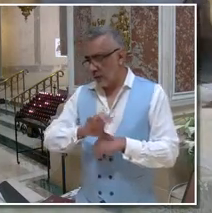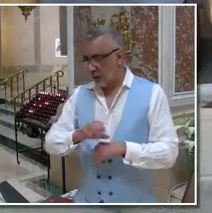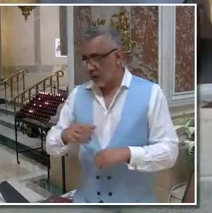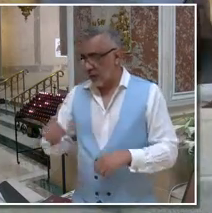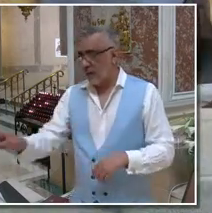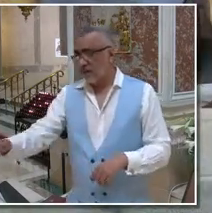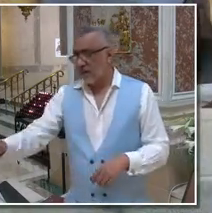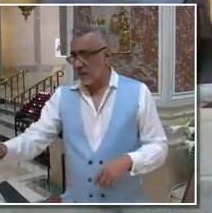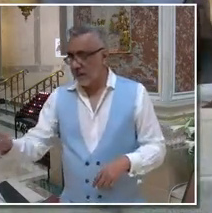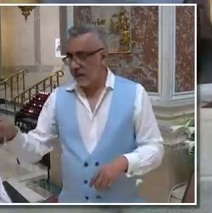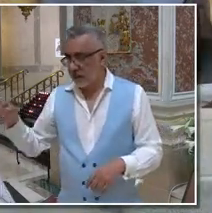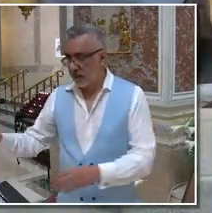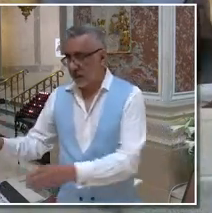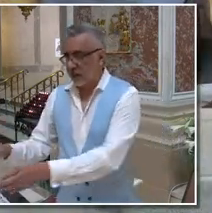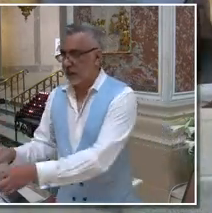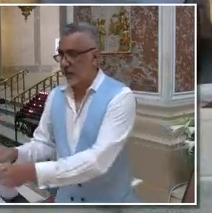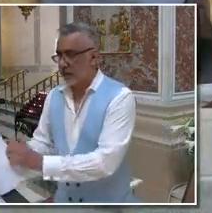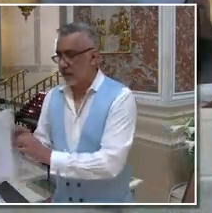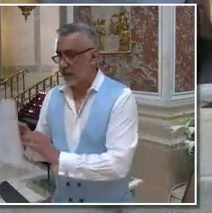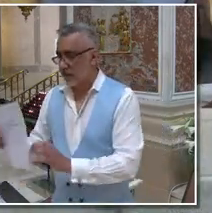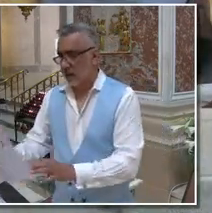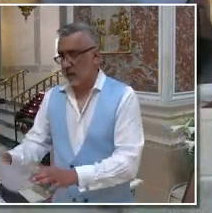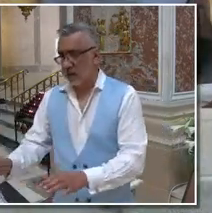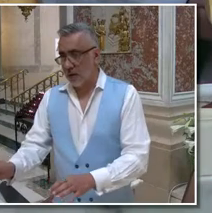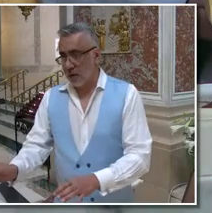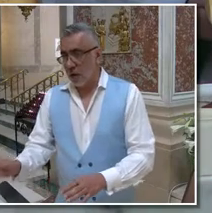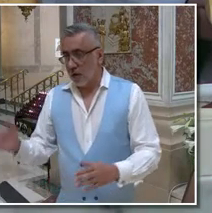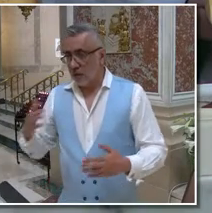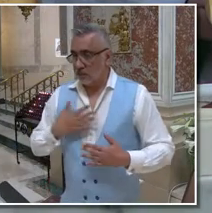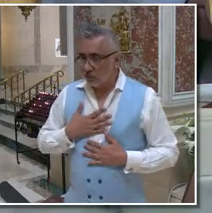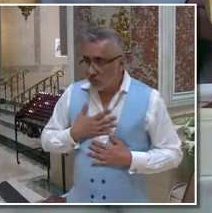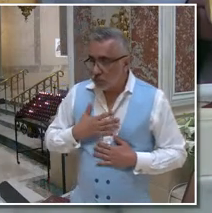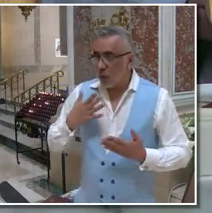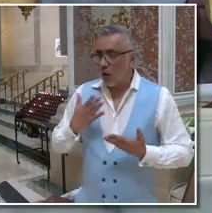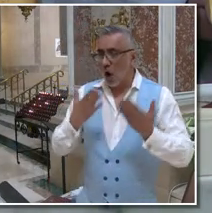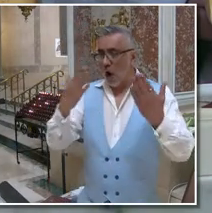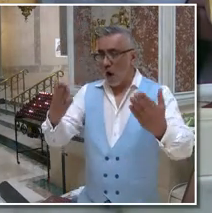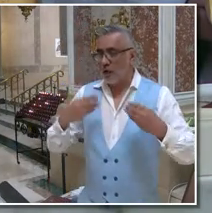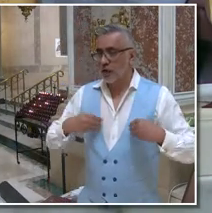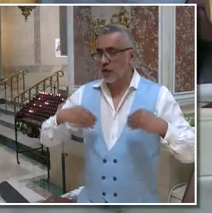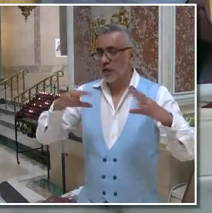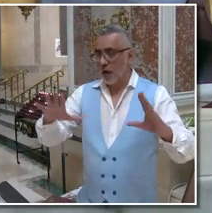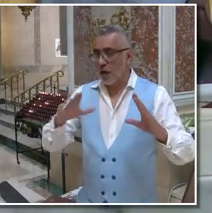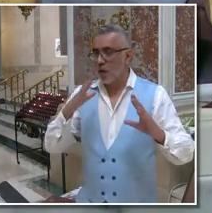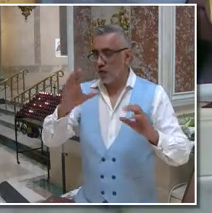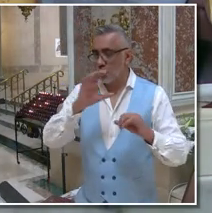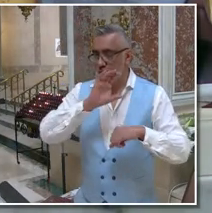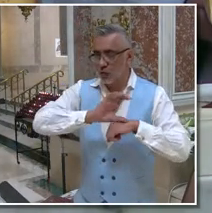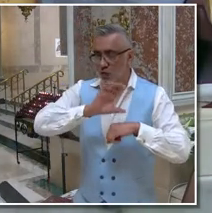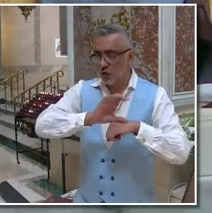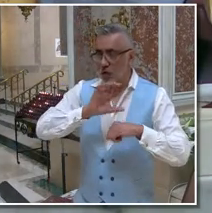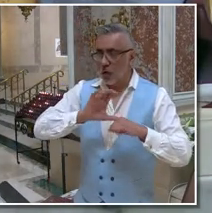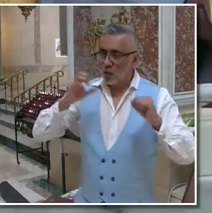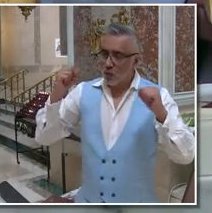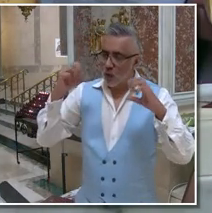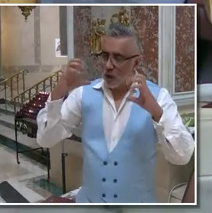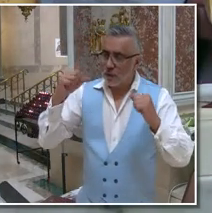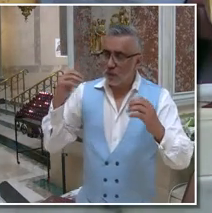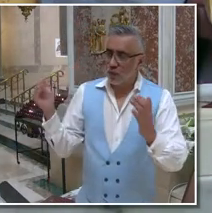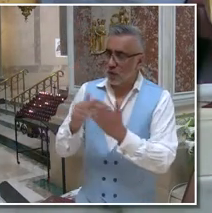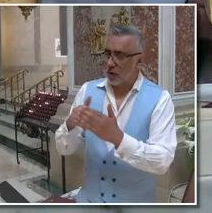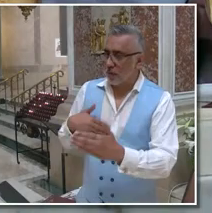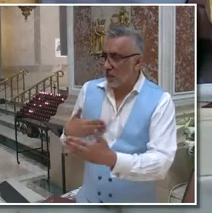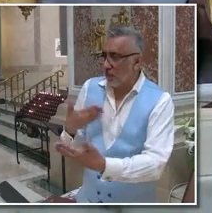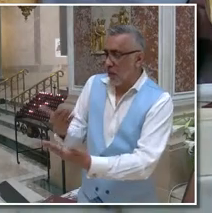Exultant with paschal gladness, O Lord, we offer the sacrifice by which your church is wondrously